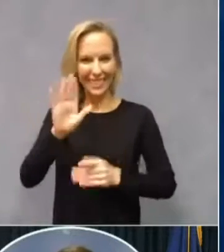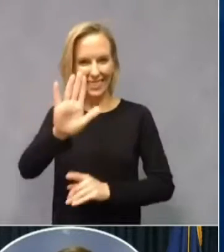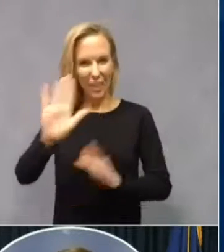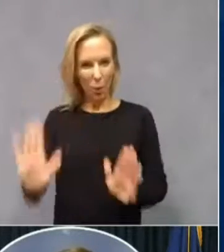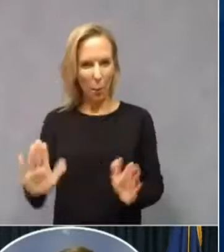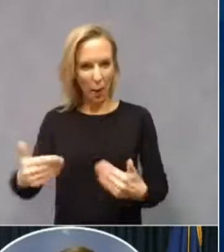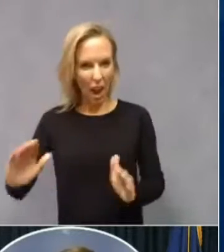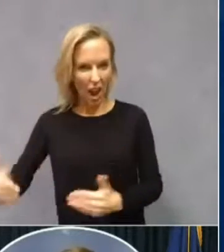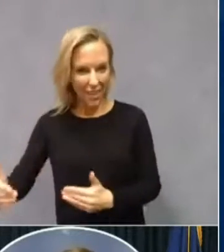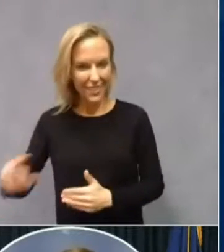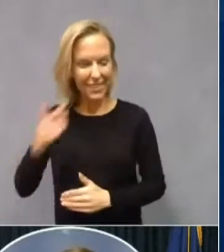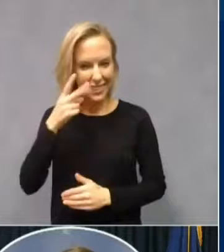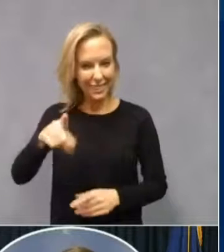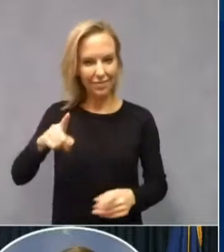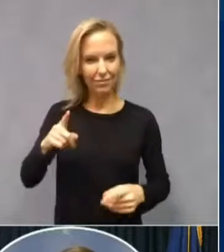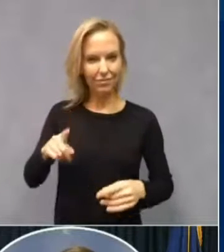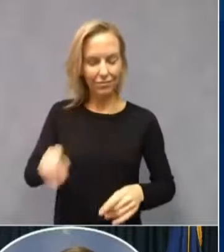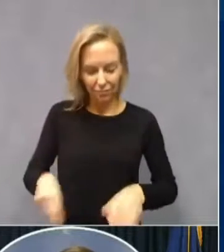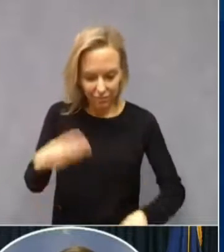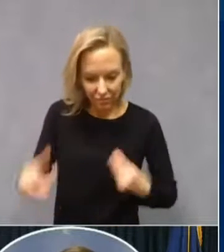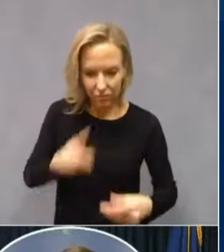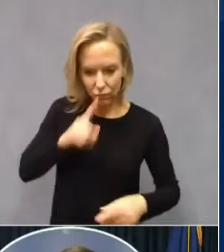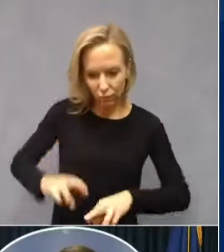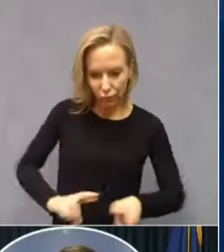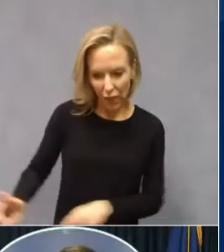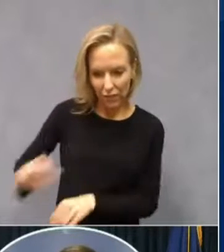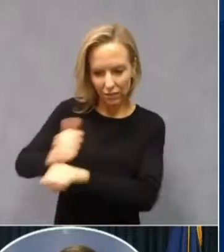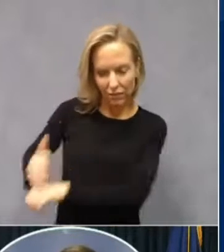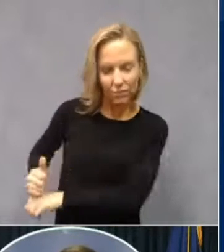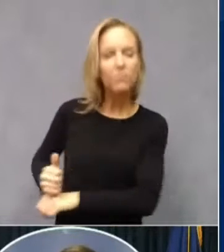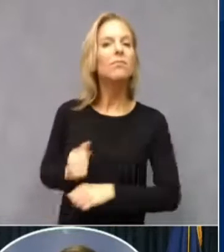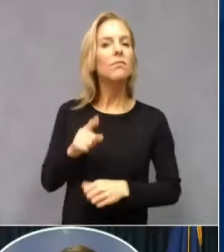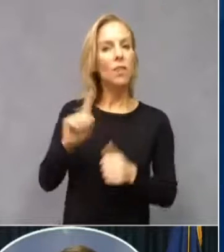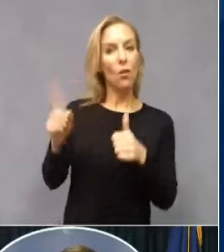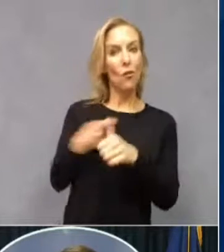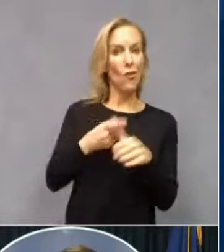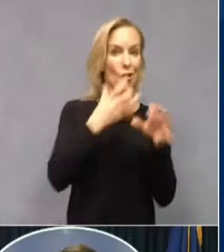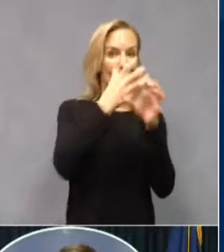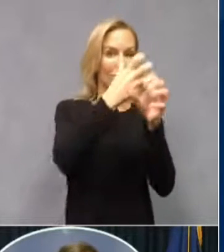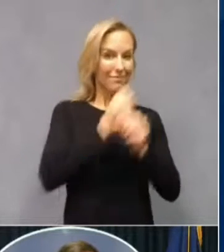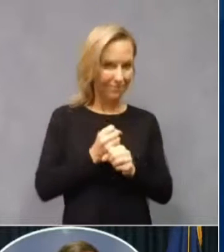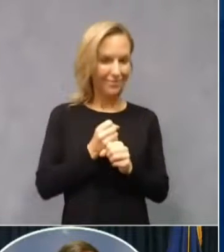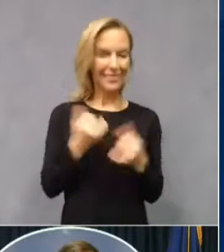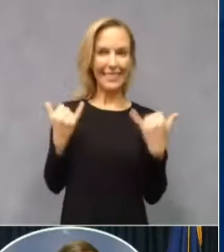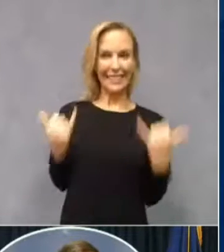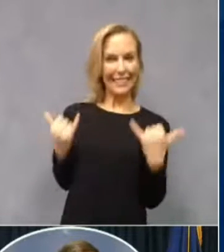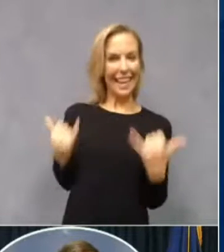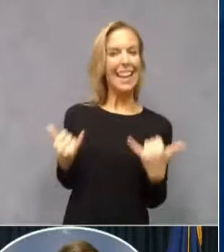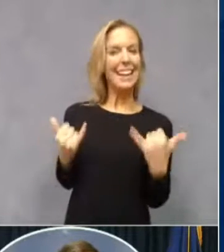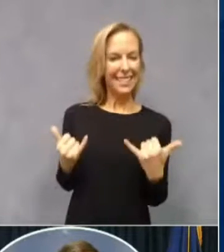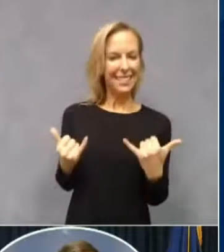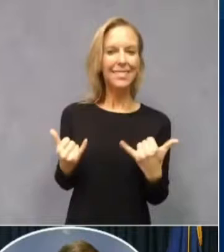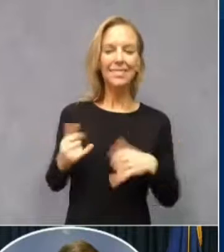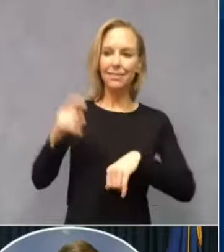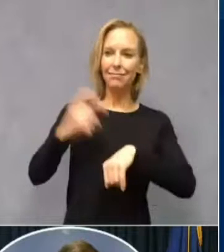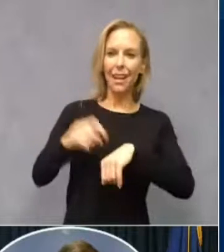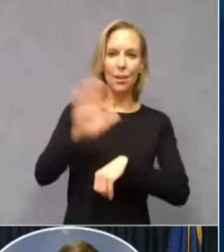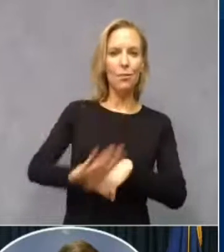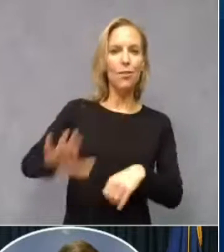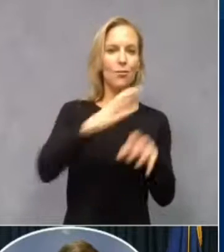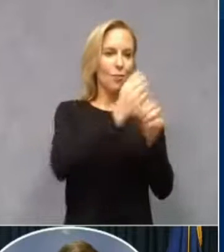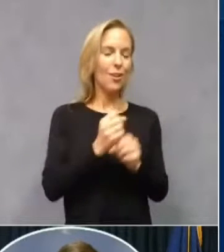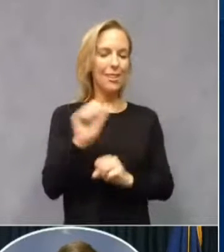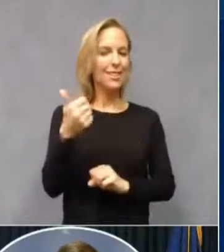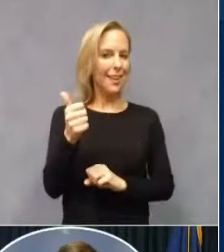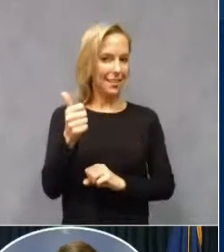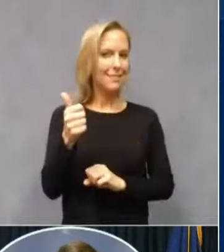Kentucky Chandler Hospital. They received their first shipment of the vaccine today at about 10 a.m. And here they